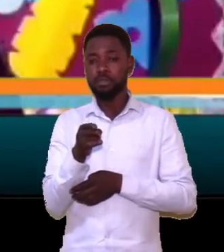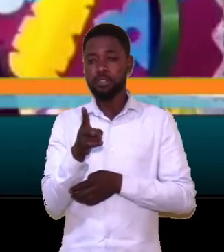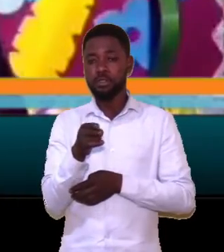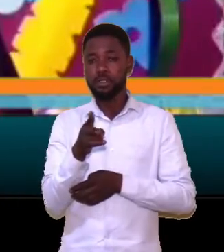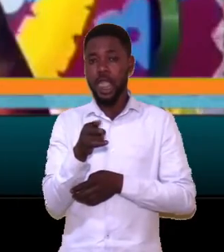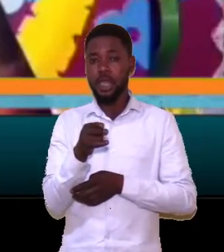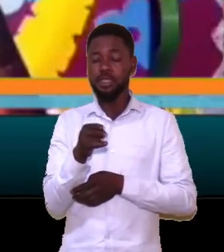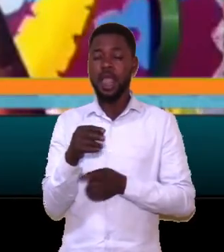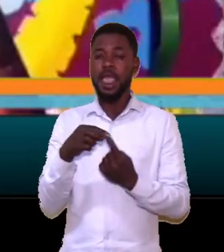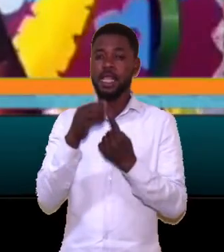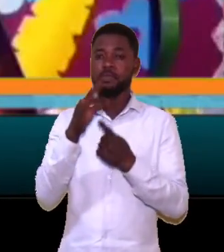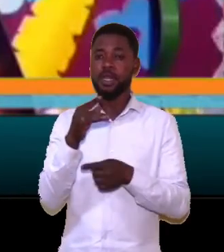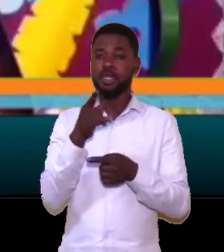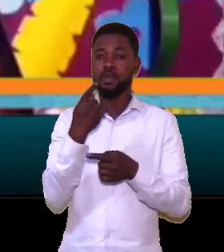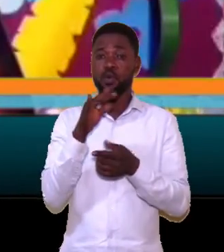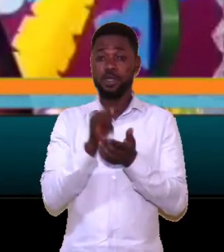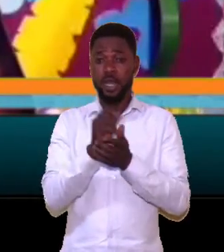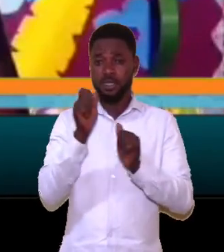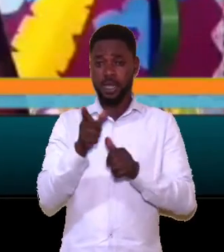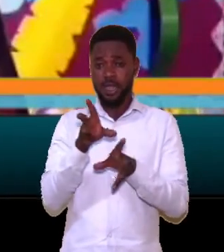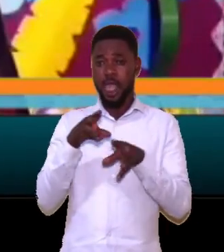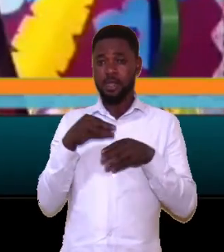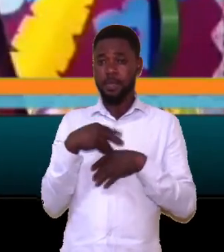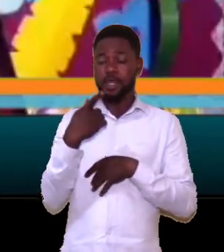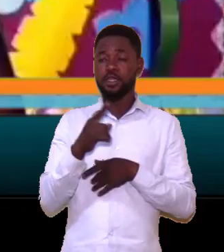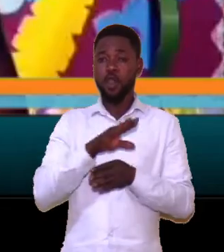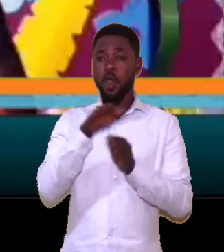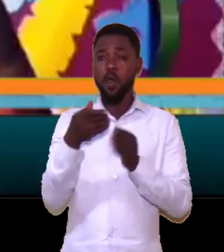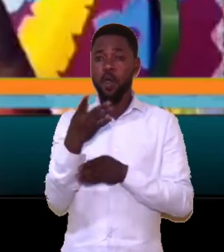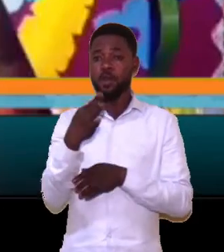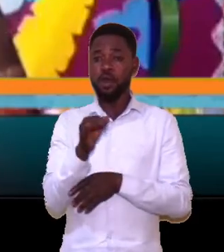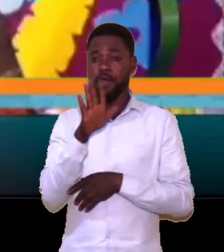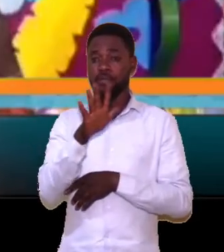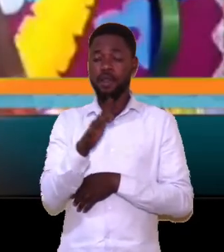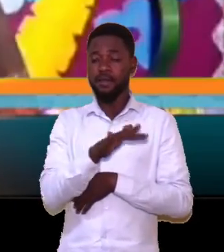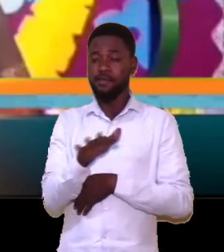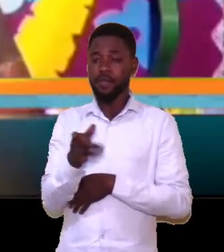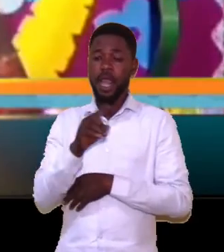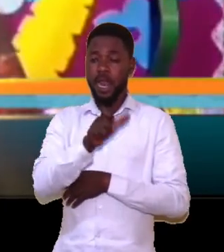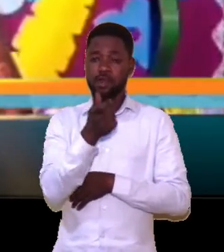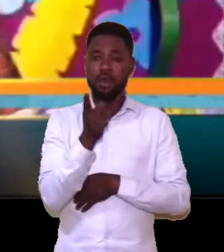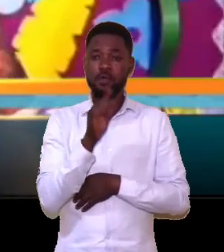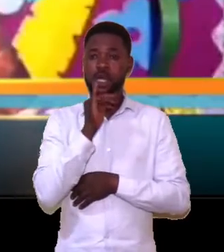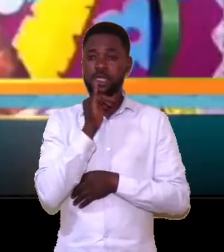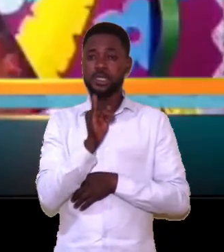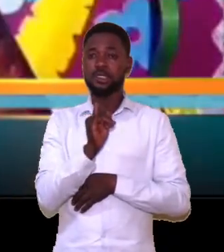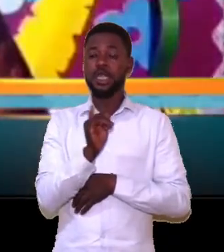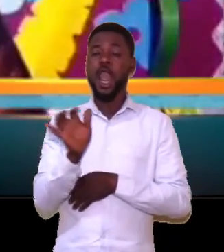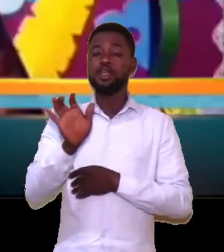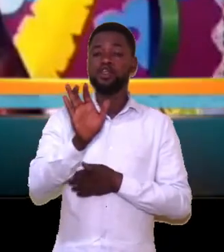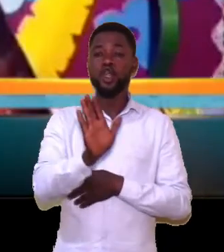of scissors. Just get the scissors, especially the one that can accommodate the whole of your finger. And another one you